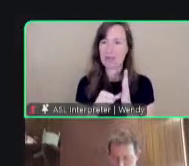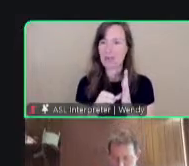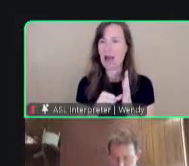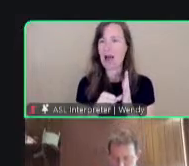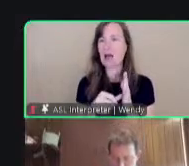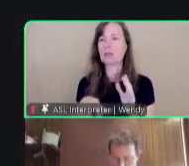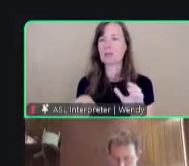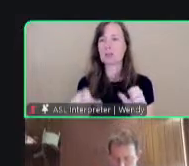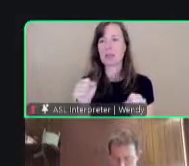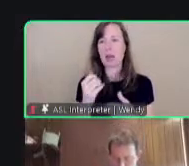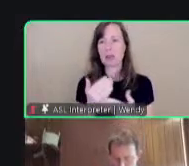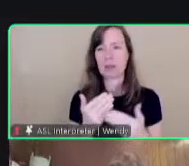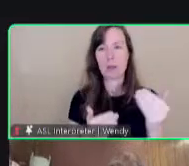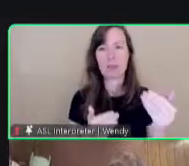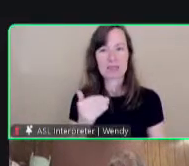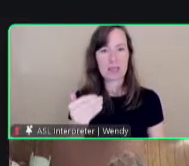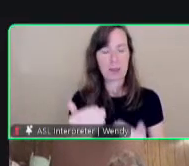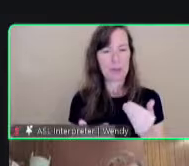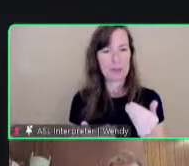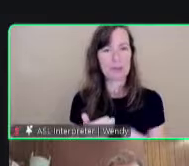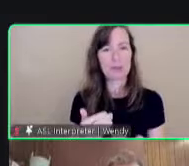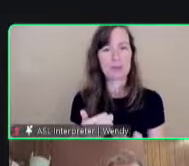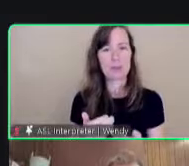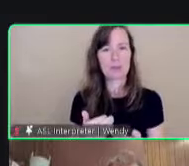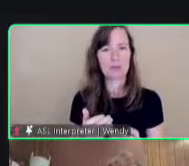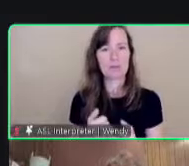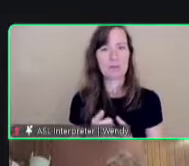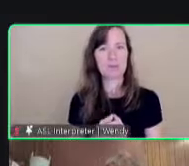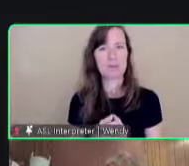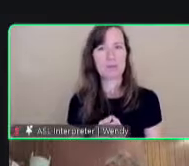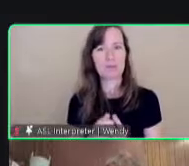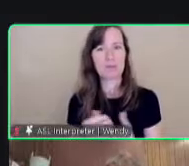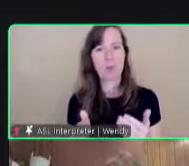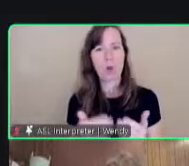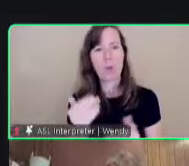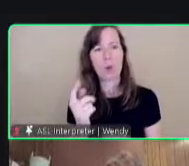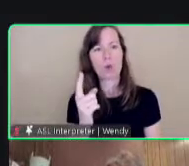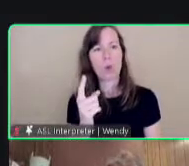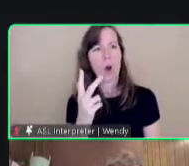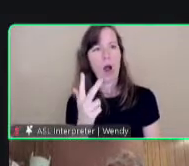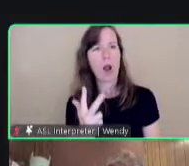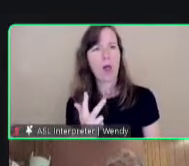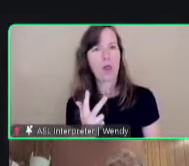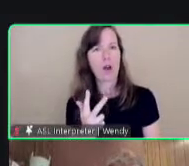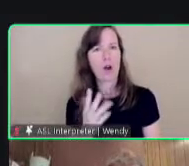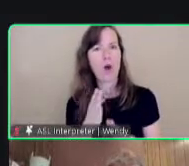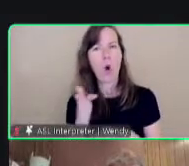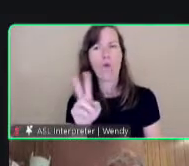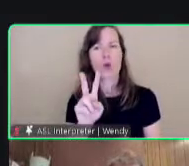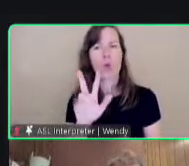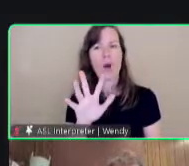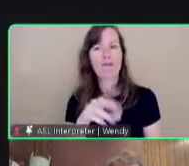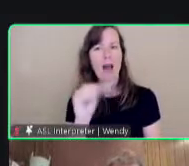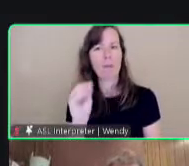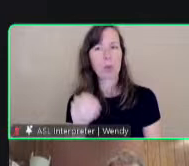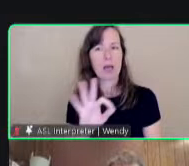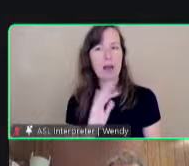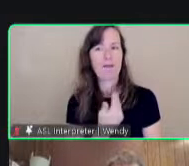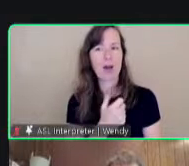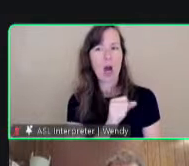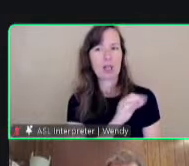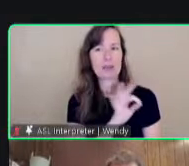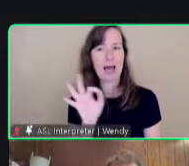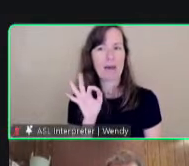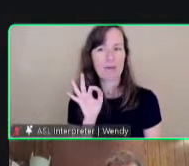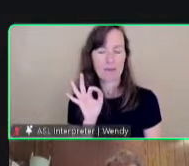steps. That is almost a third. It's over 25% of our staff right now.